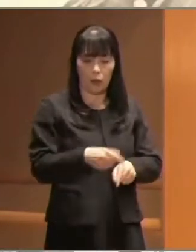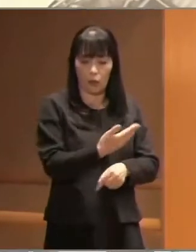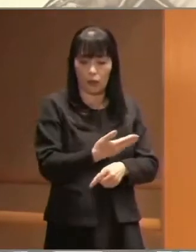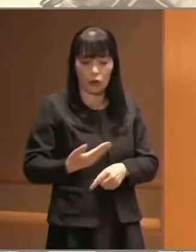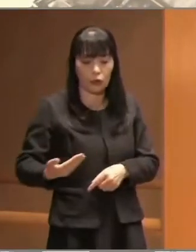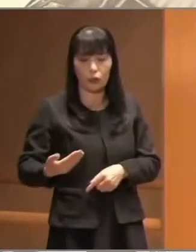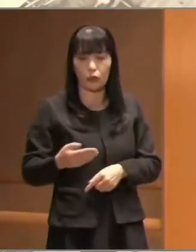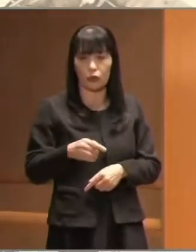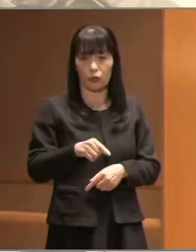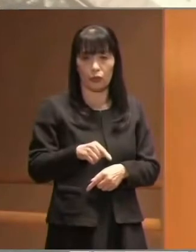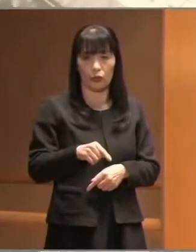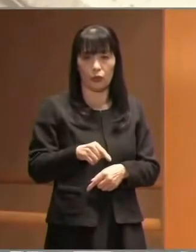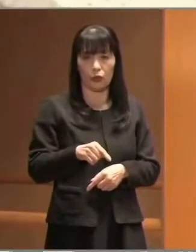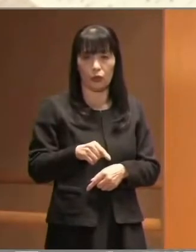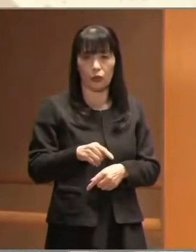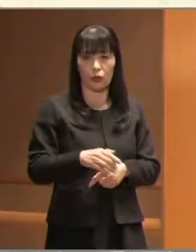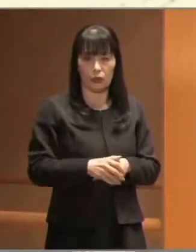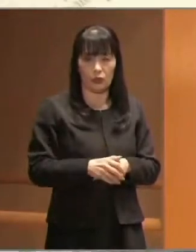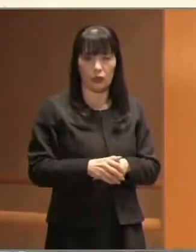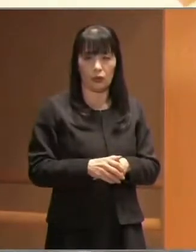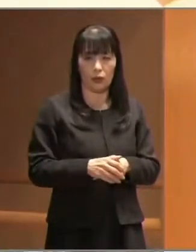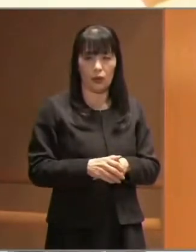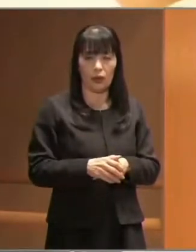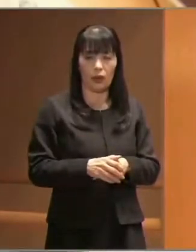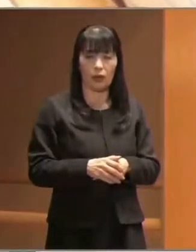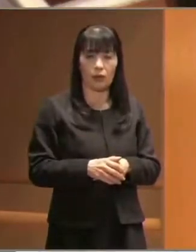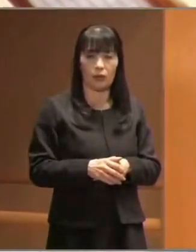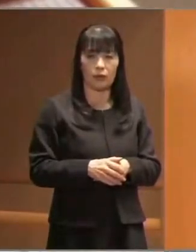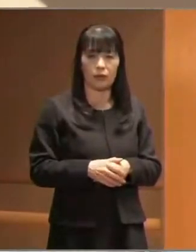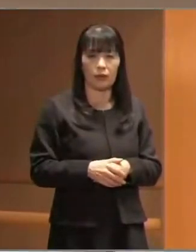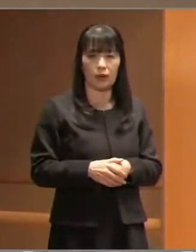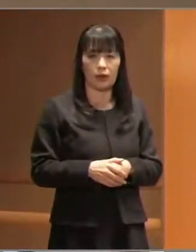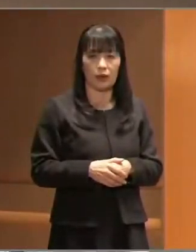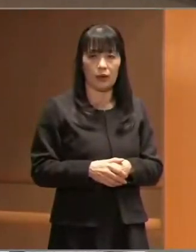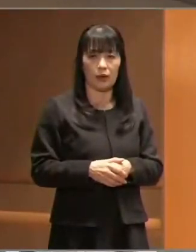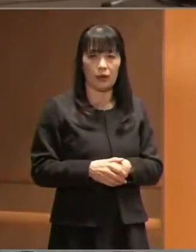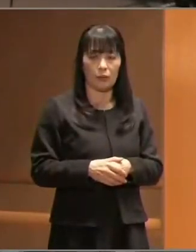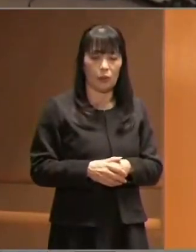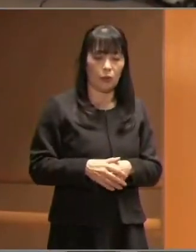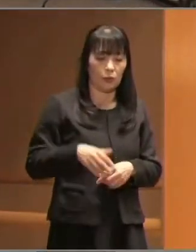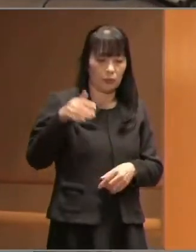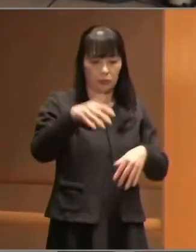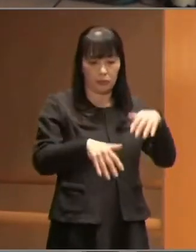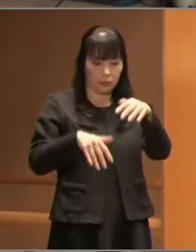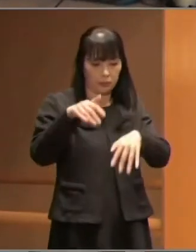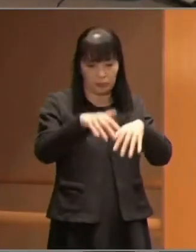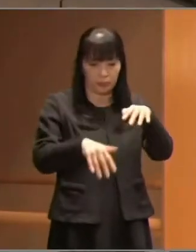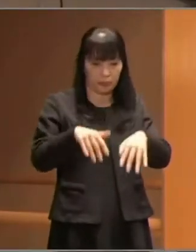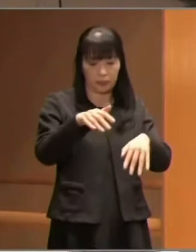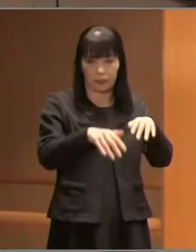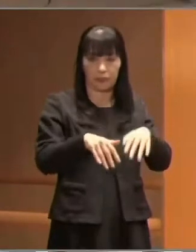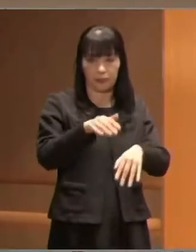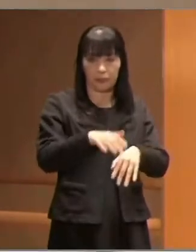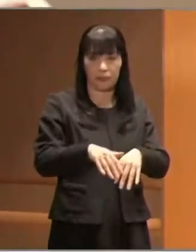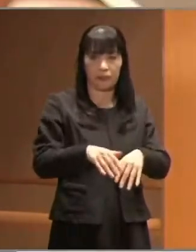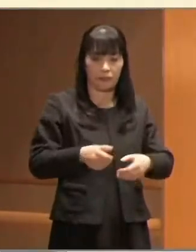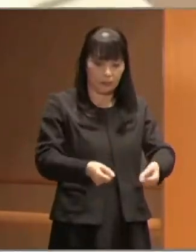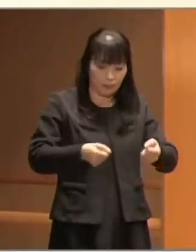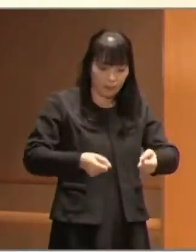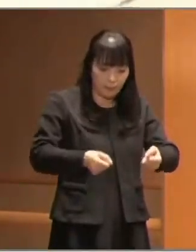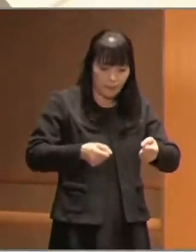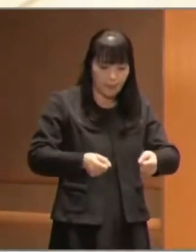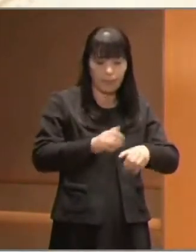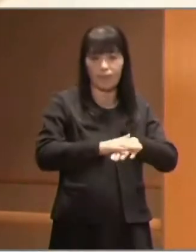So the water in this device is now flowing freely in the air. So